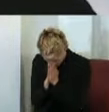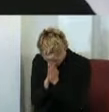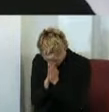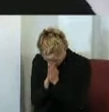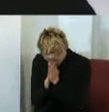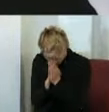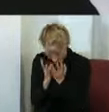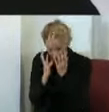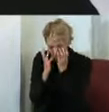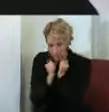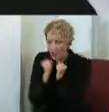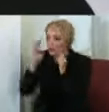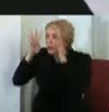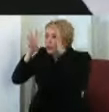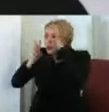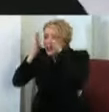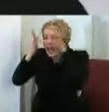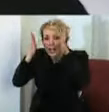Beloved Creator,